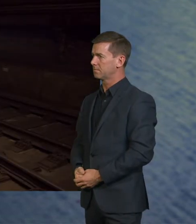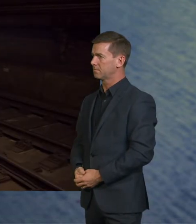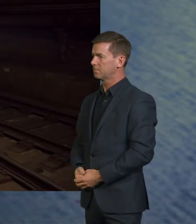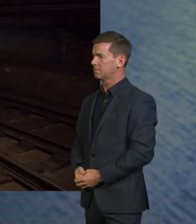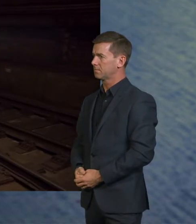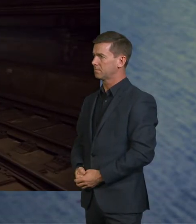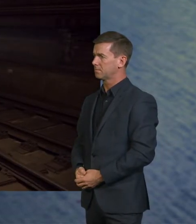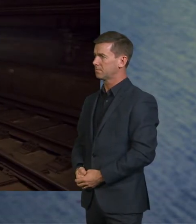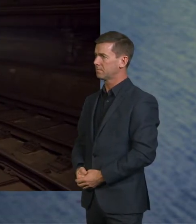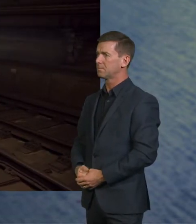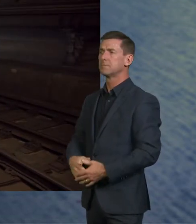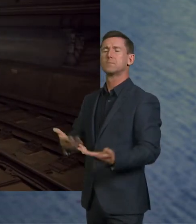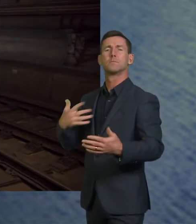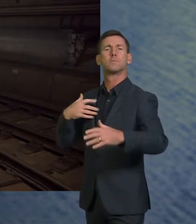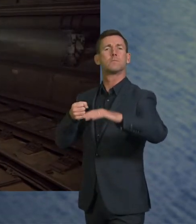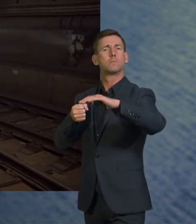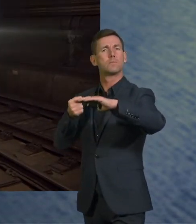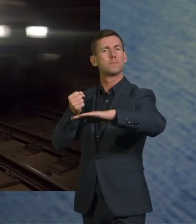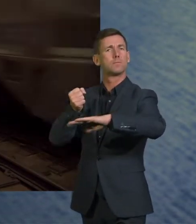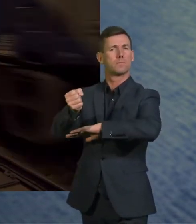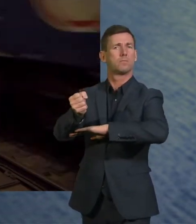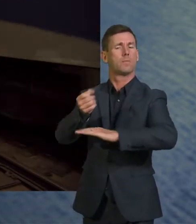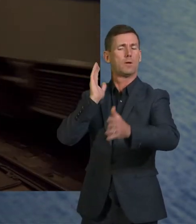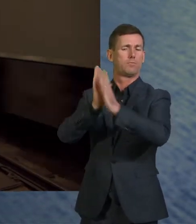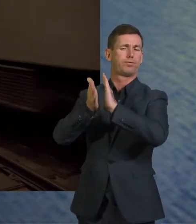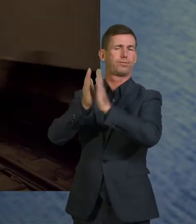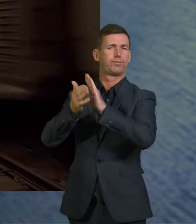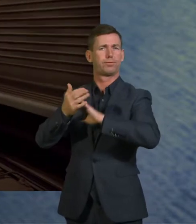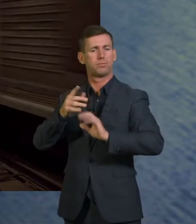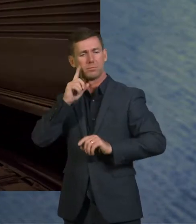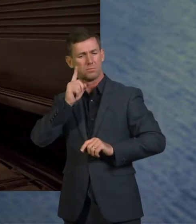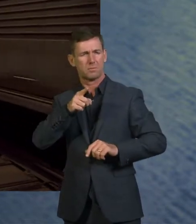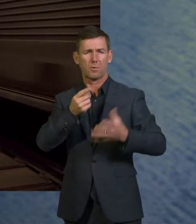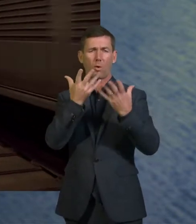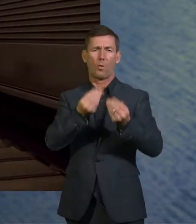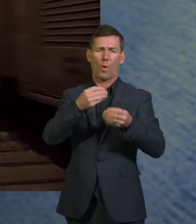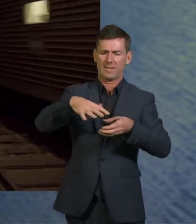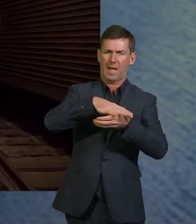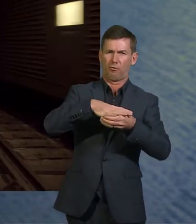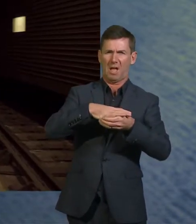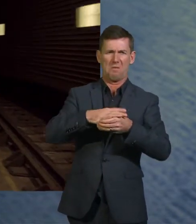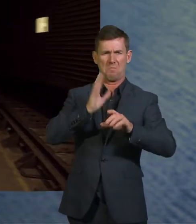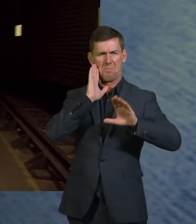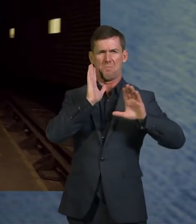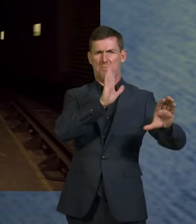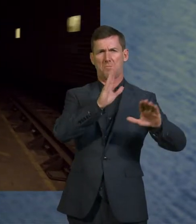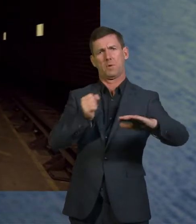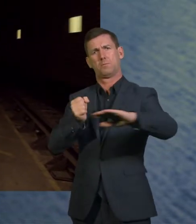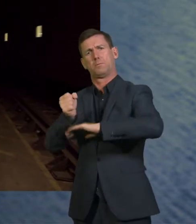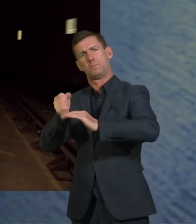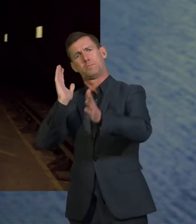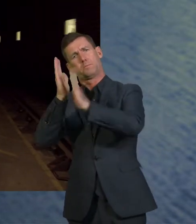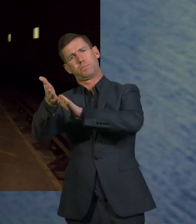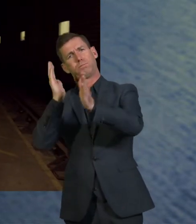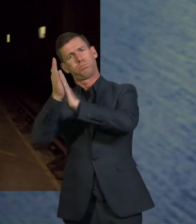Now, all passenger and freight services can bypass the wet section in the North Tunnel, so the works trains can set off from the